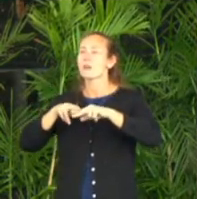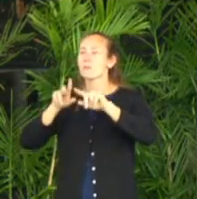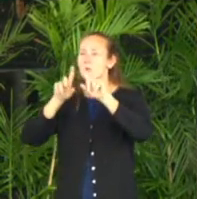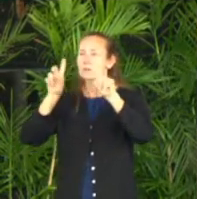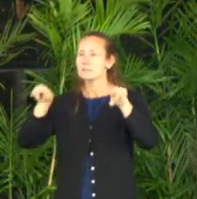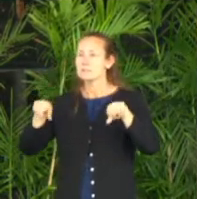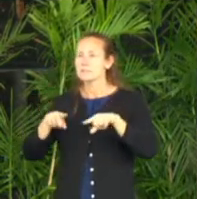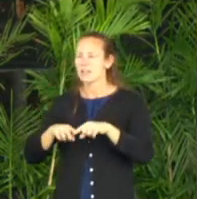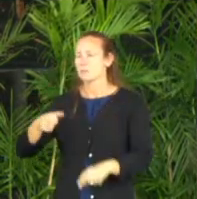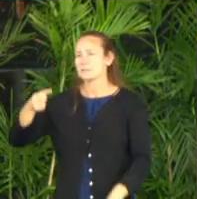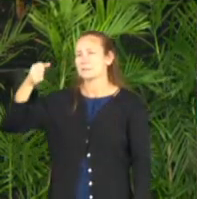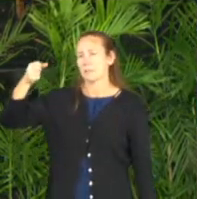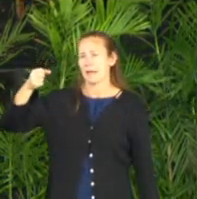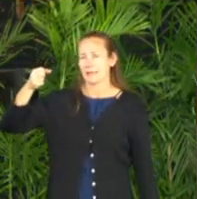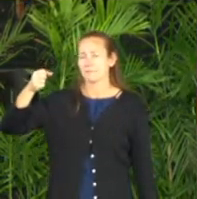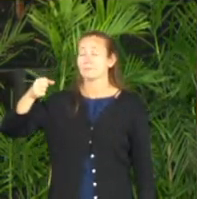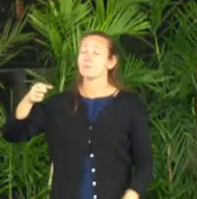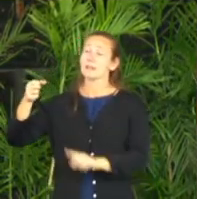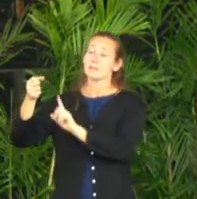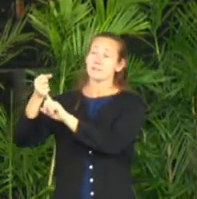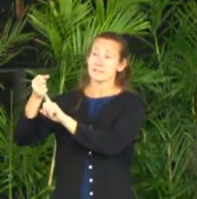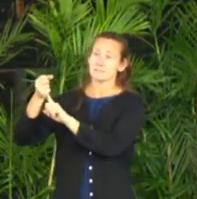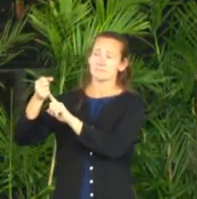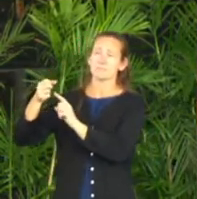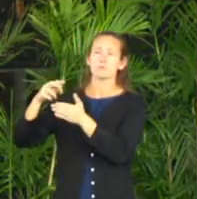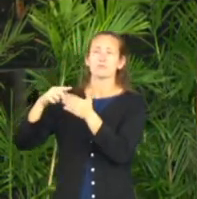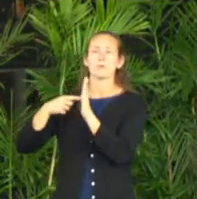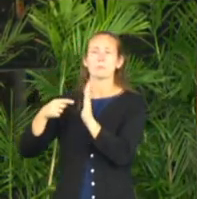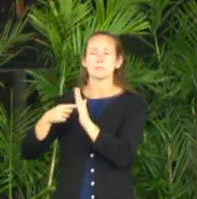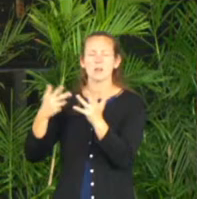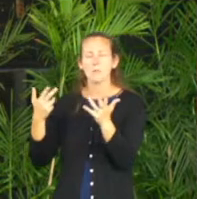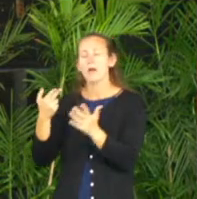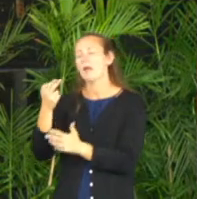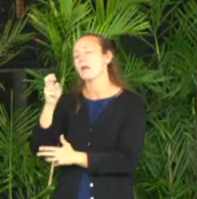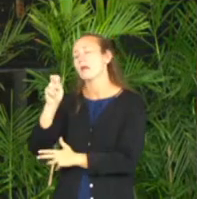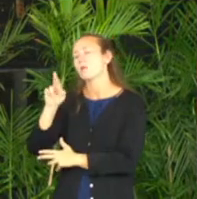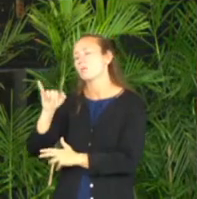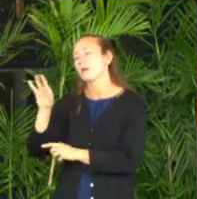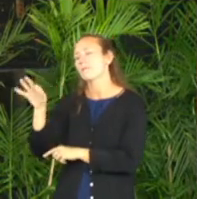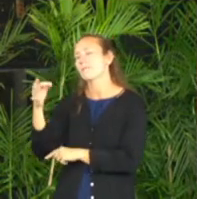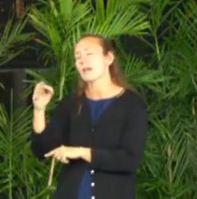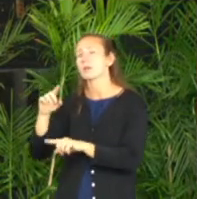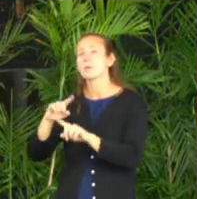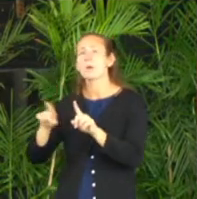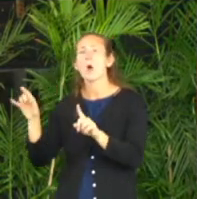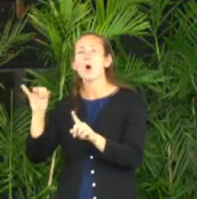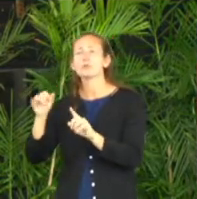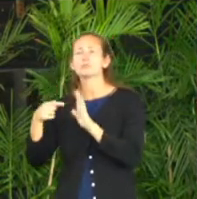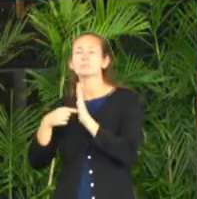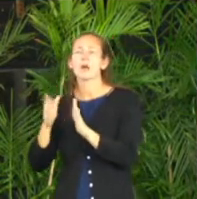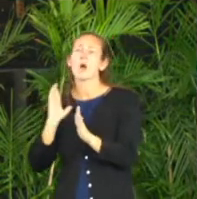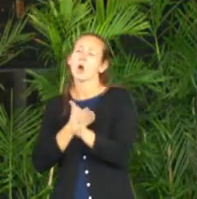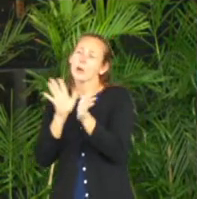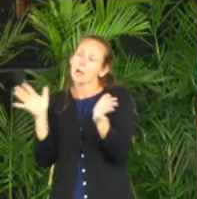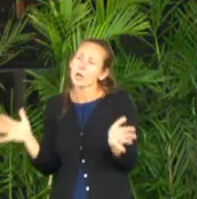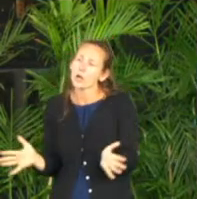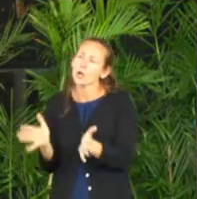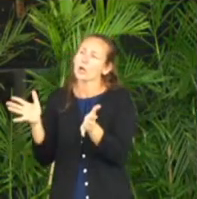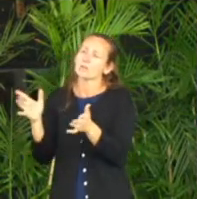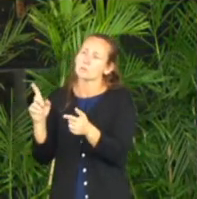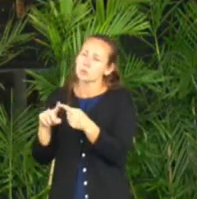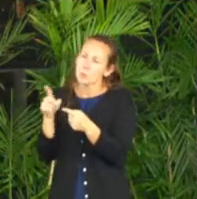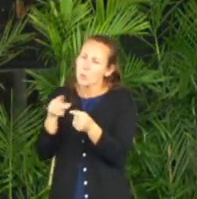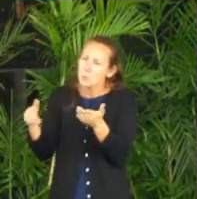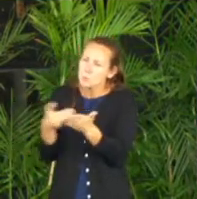spike symbolized not only the namesake of Henry Flagler, it also symbolized our encouragement to those new students to begin to build